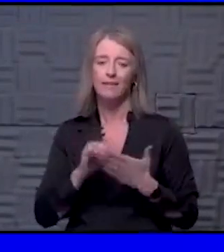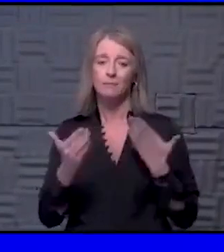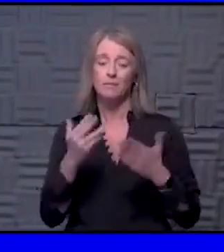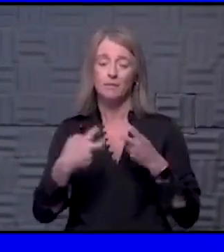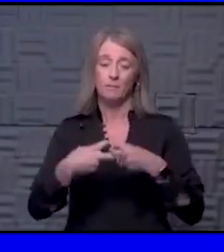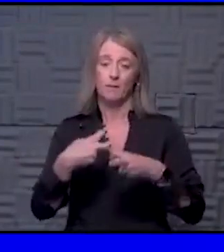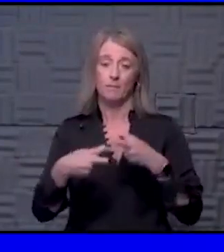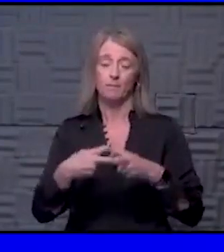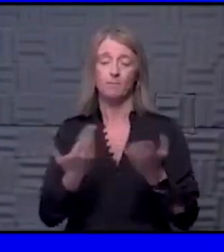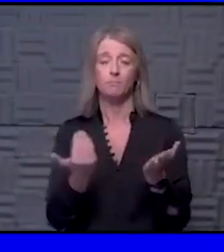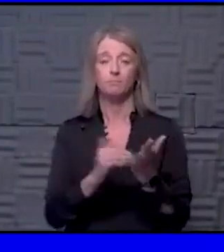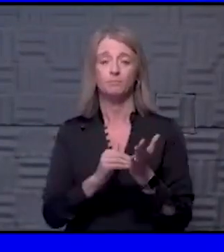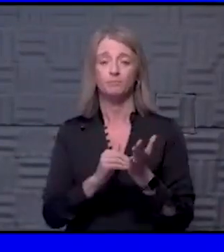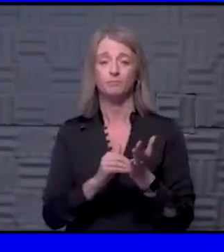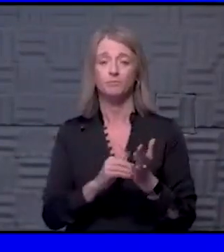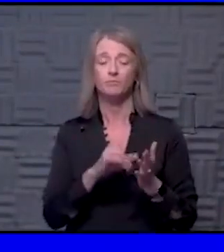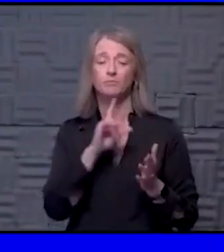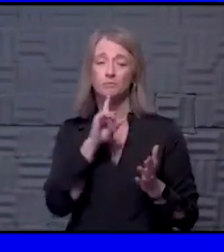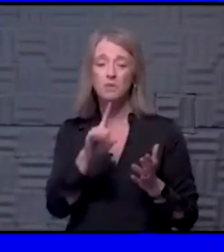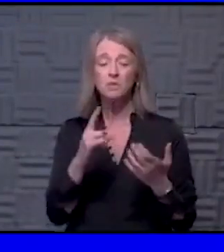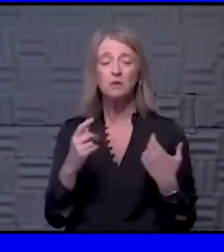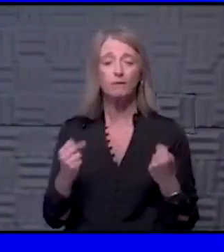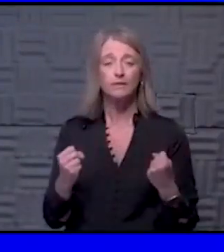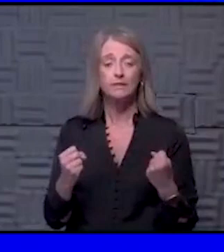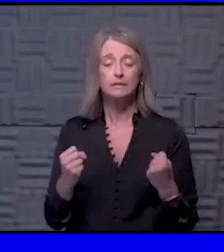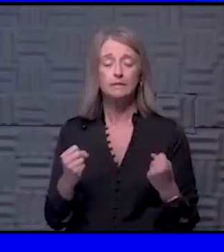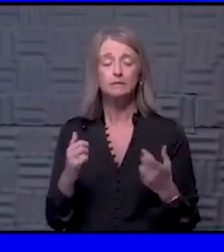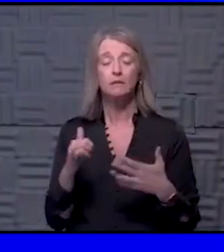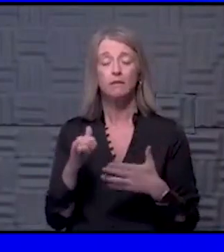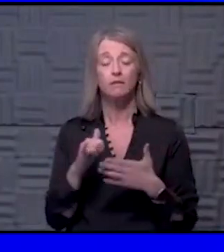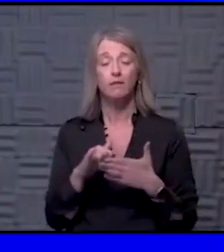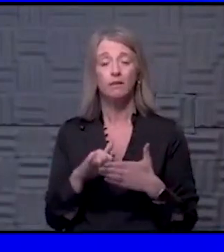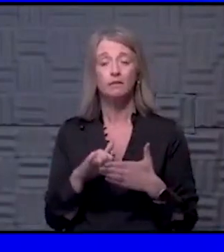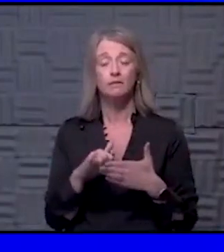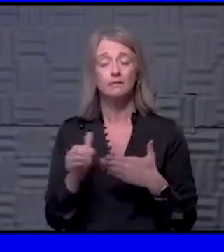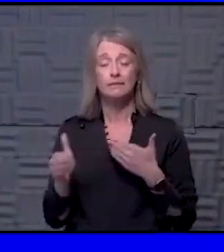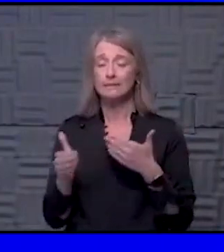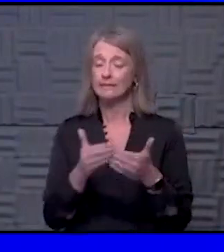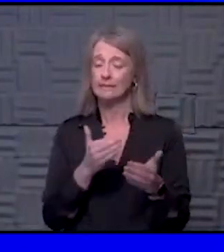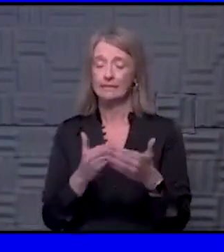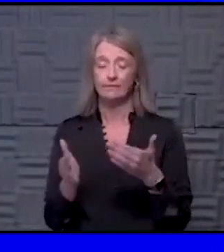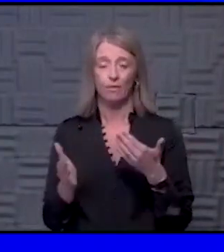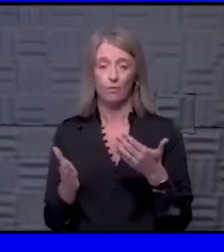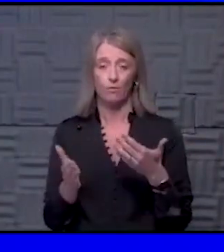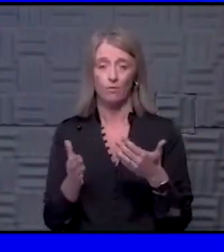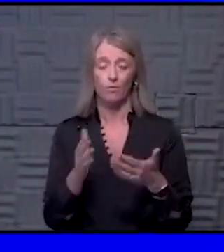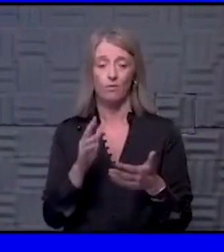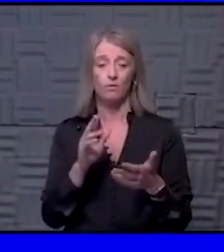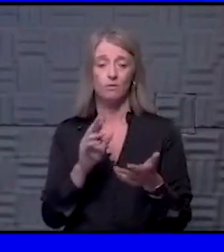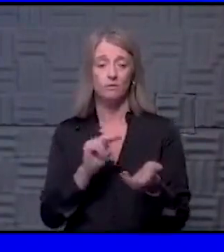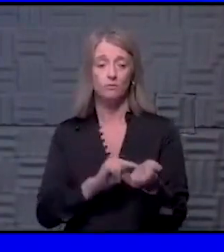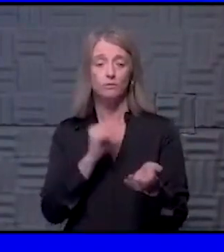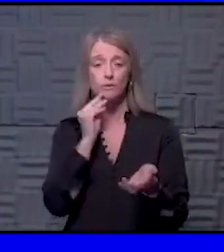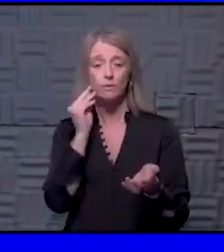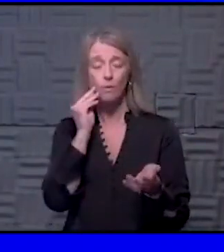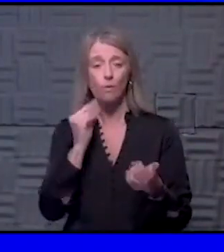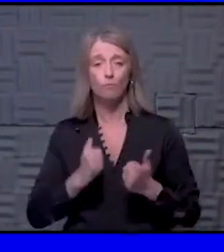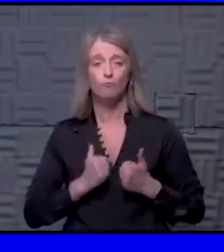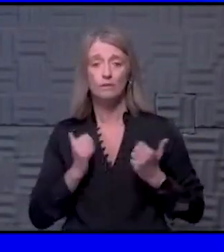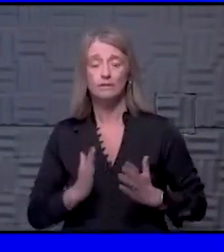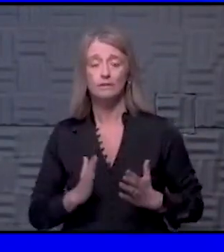is. Again, but we are pretty confident that even if the residents who have been vaccinated do